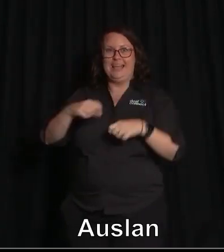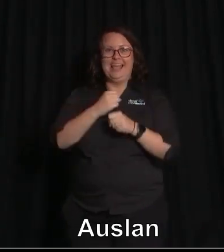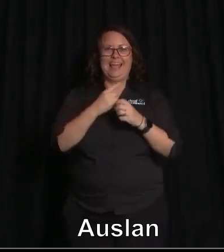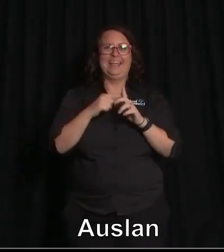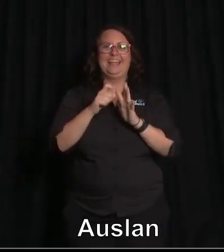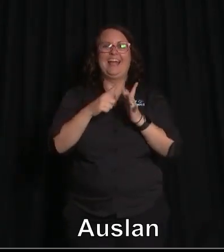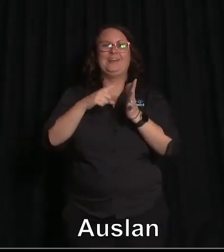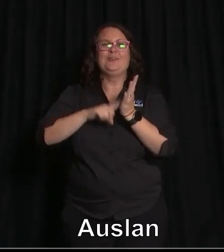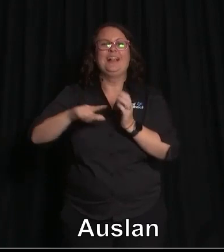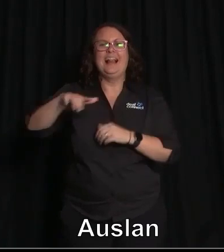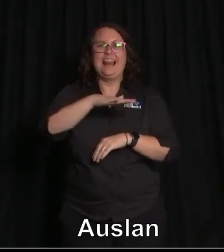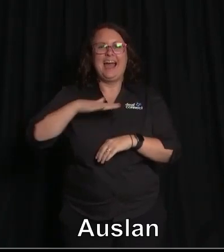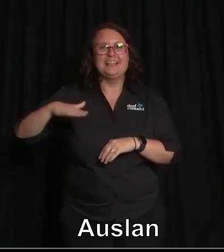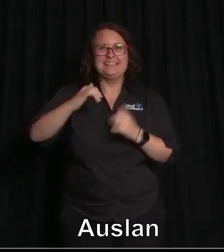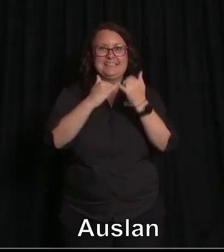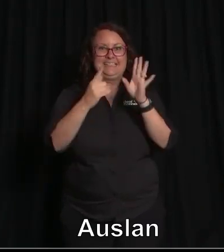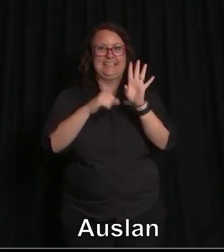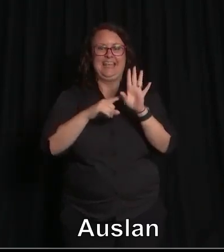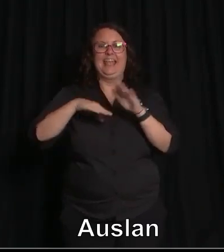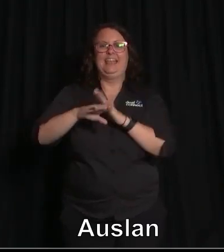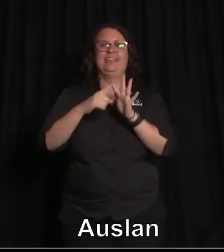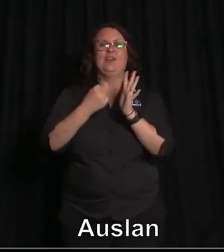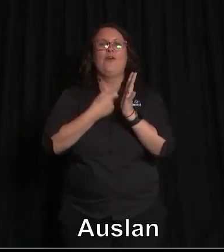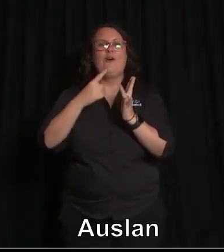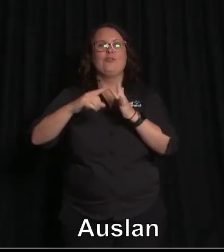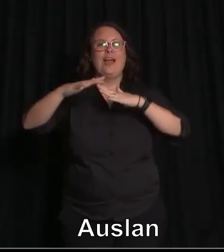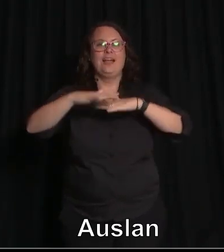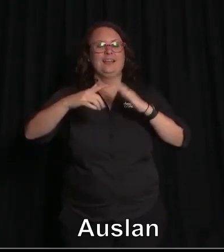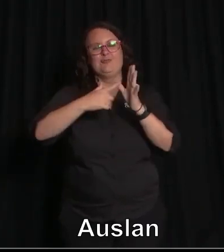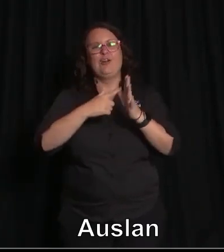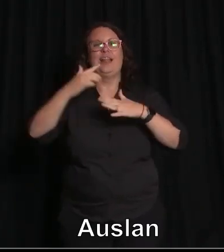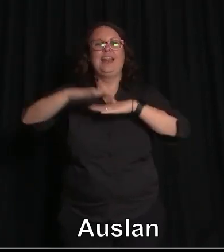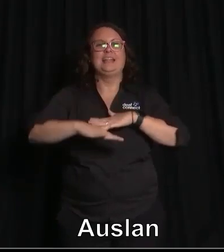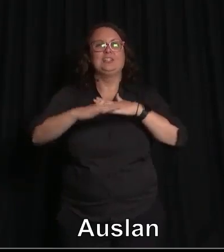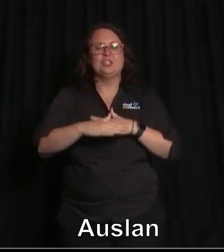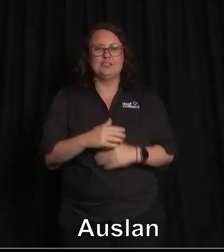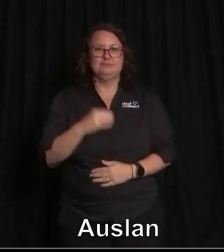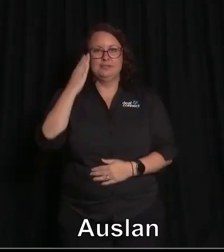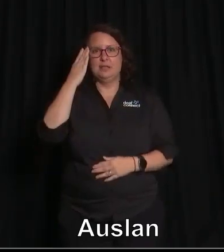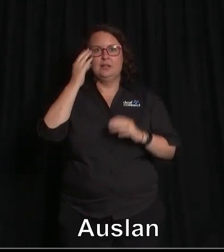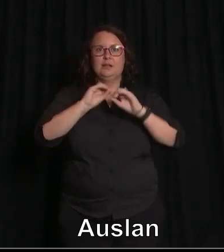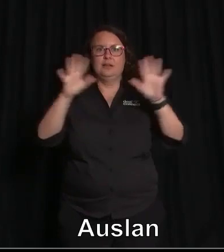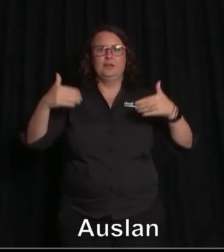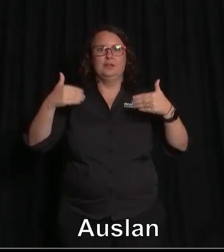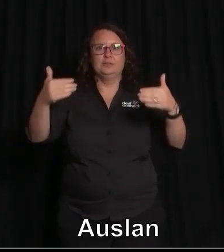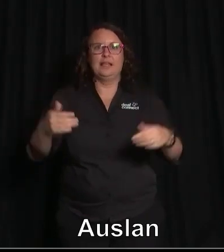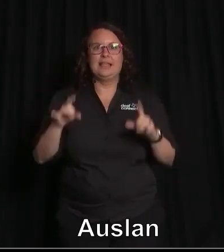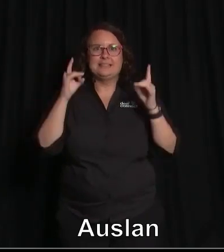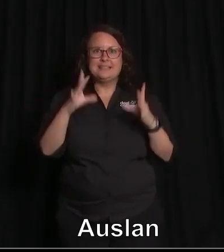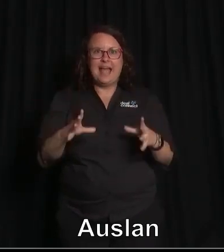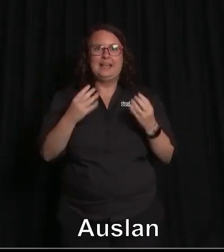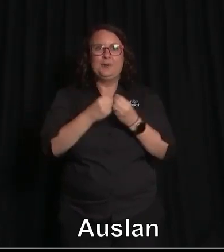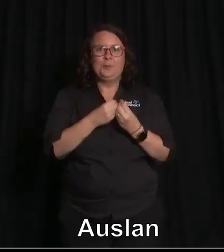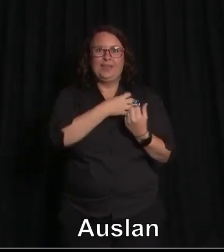Eora Nation, to what is the way forward. And what a day it's been. Starting off with Senator Wong this